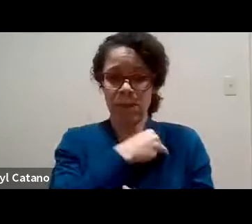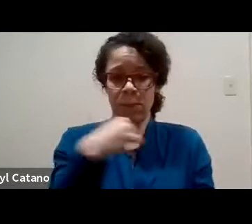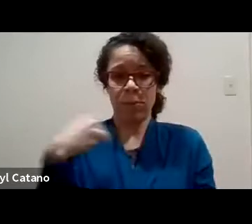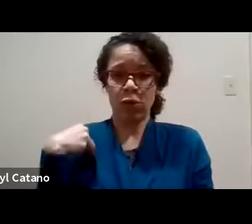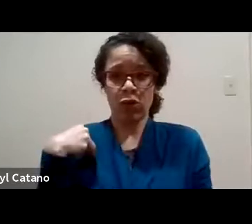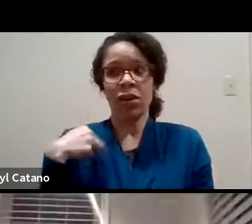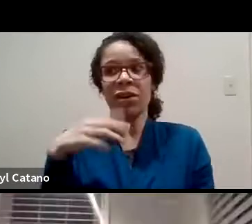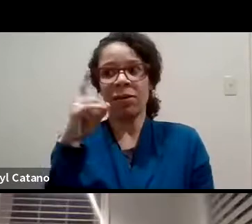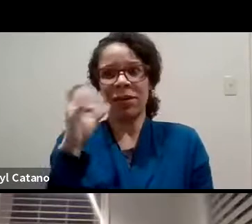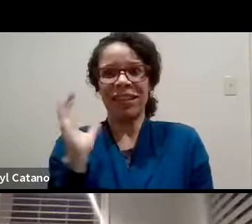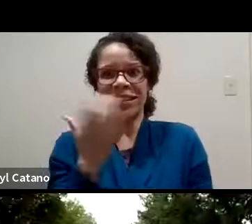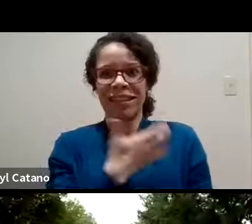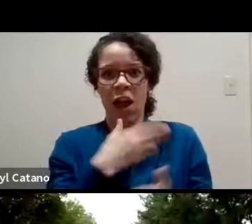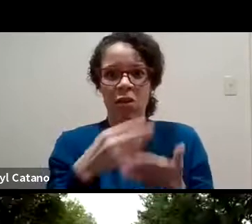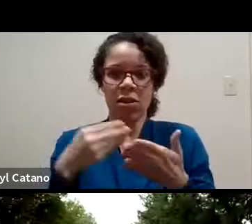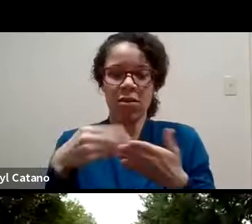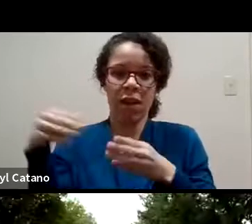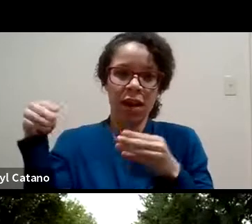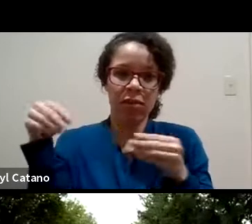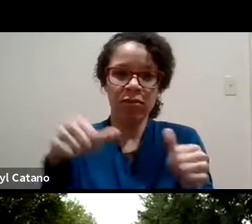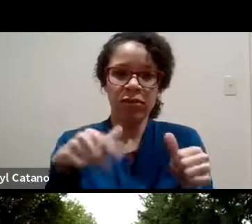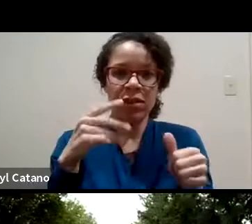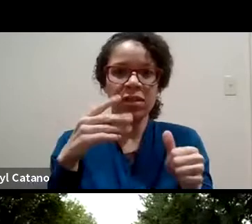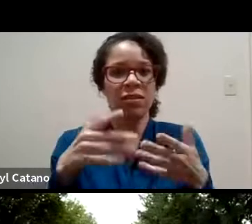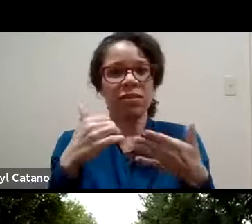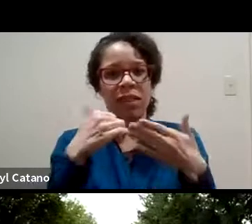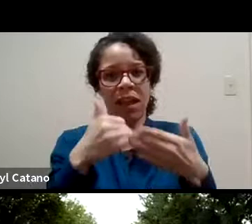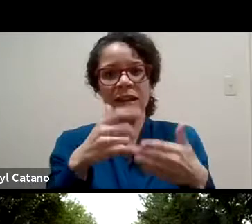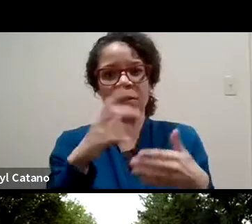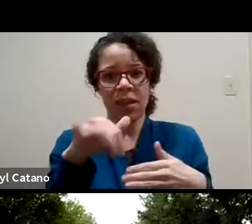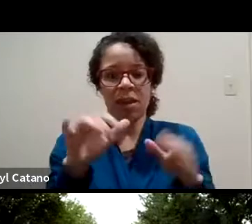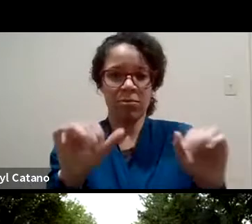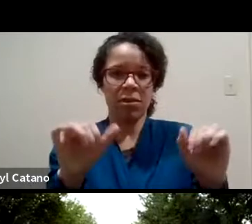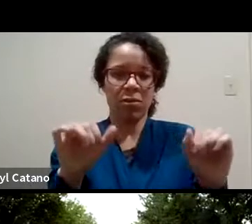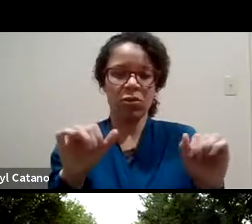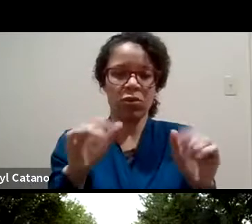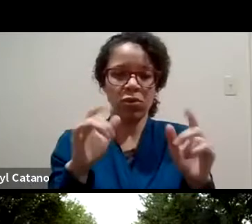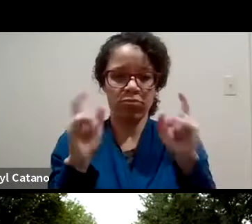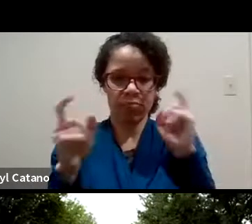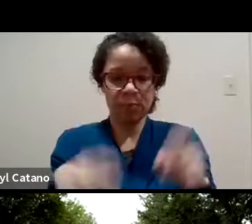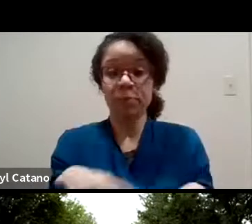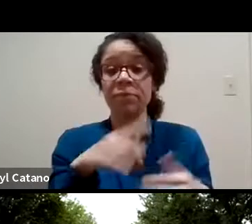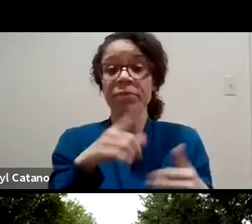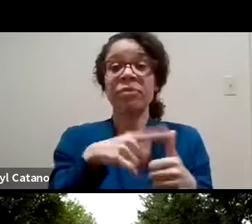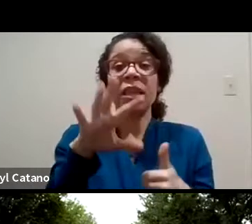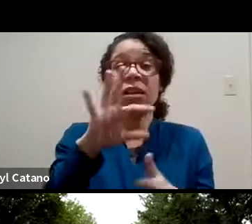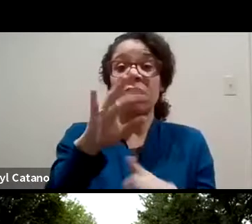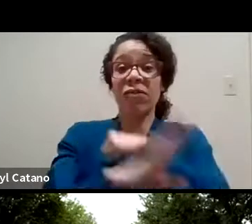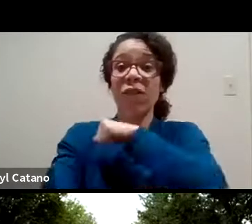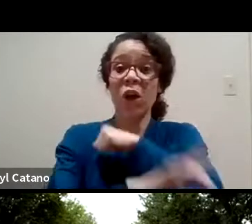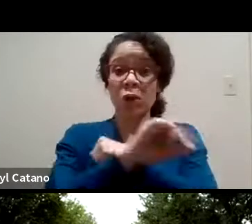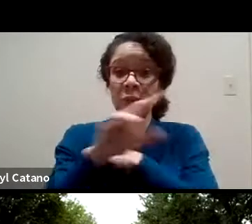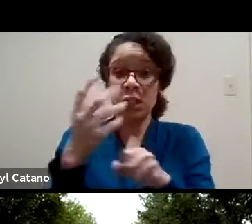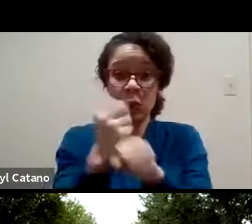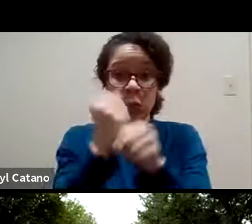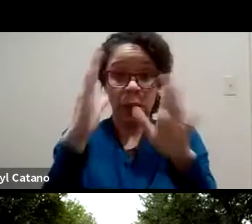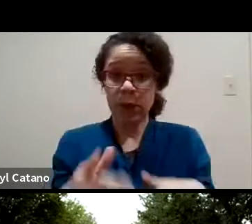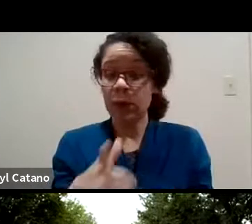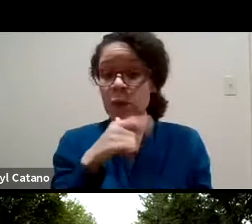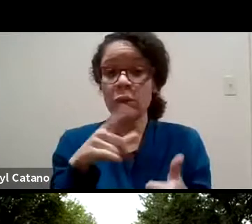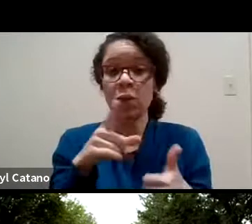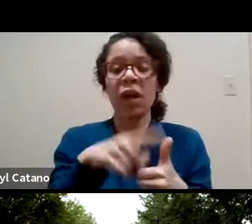membership funds that enable these mini grants to be possible. So without further ado, the fall 2020 mini grant winners are